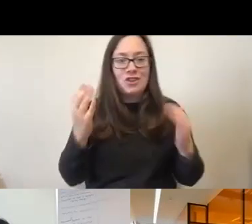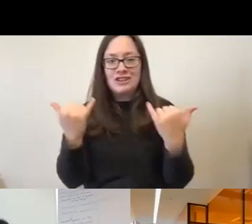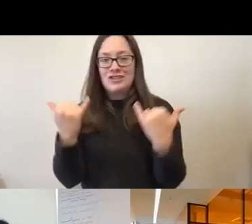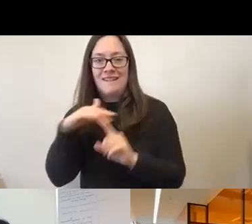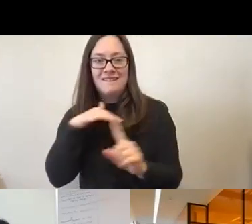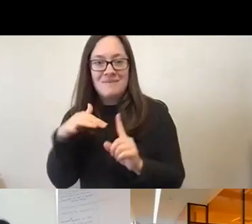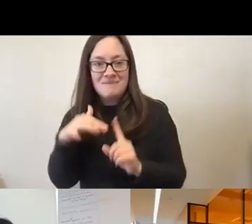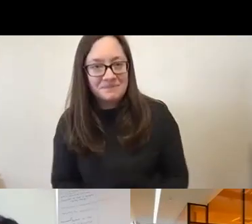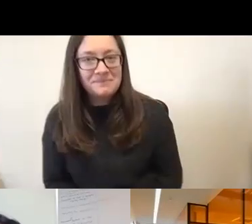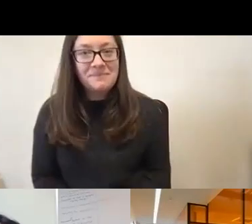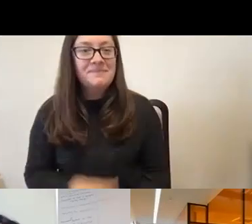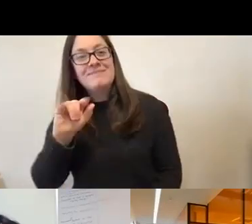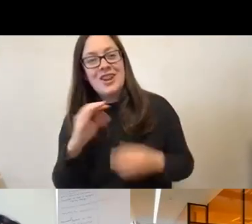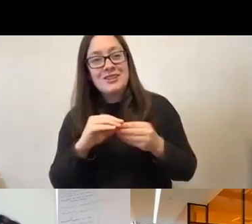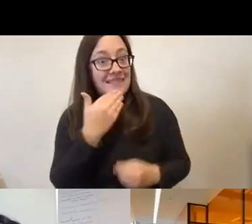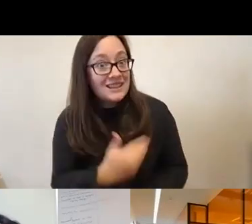Thank you.